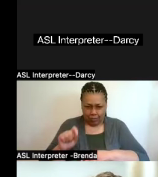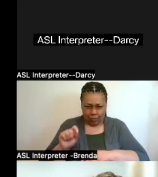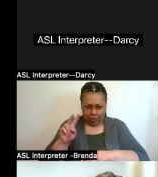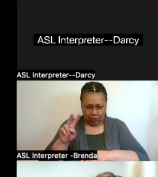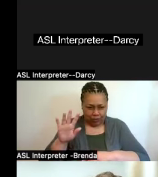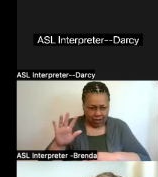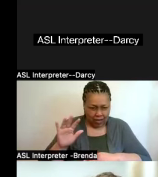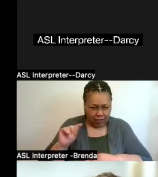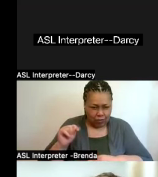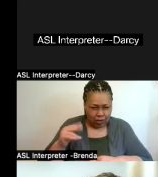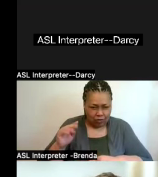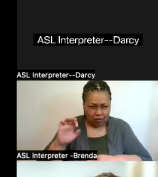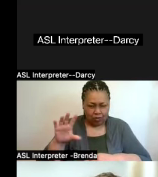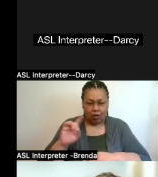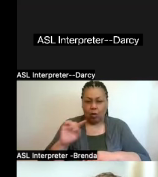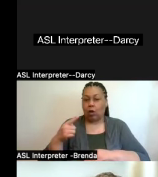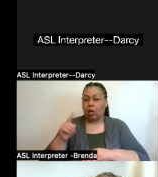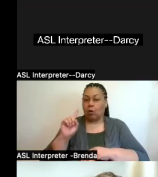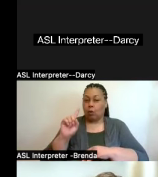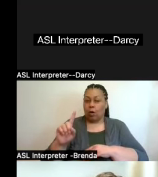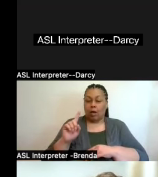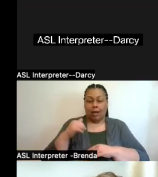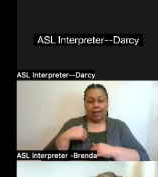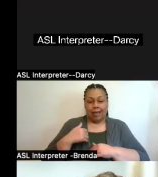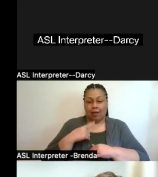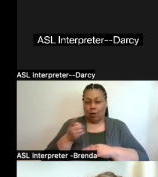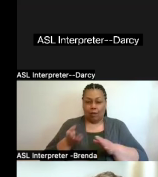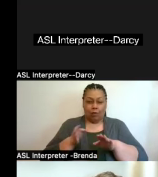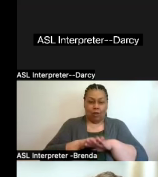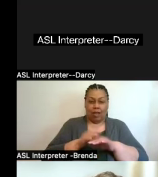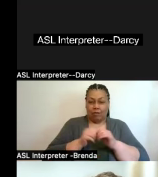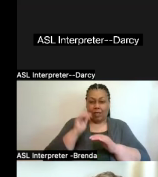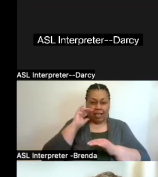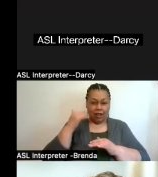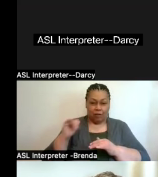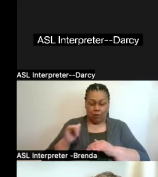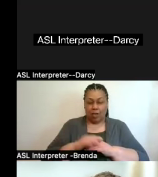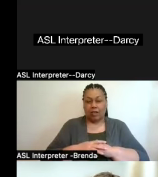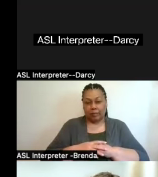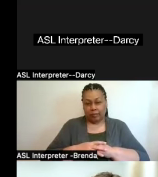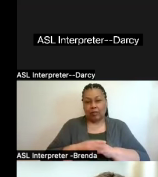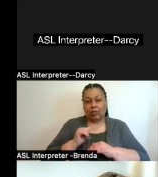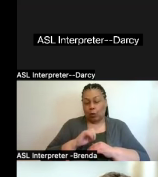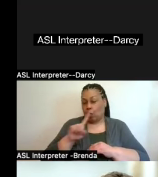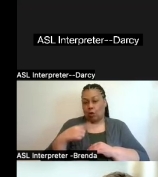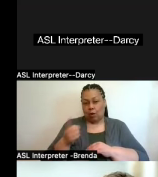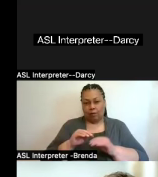had alert regions overlapping in California. So only one of these earthquakes had public alerts associated with